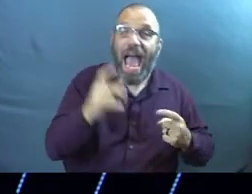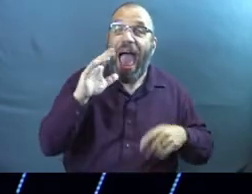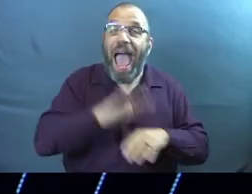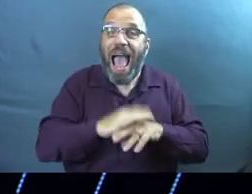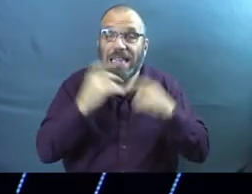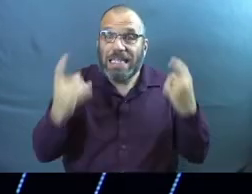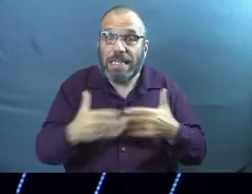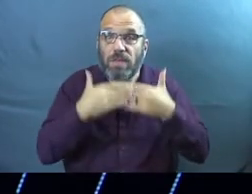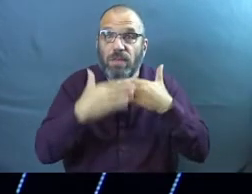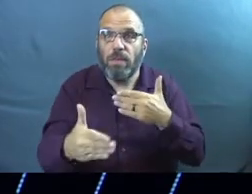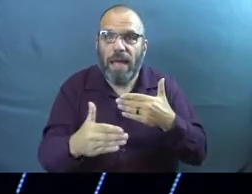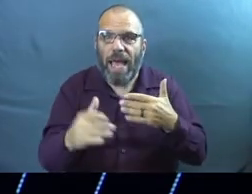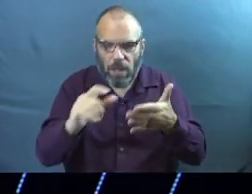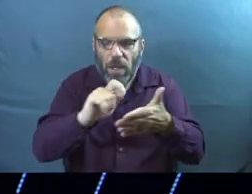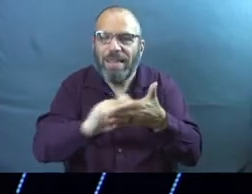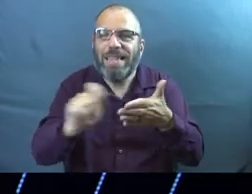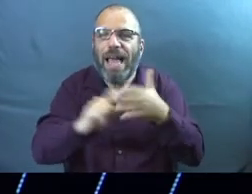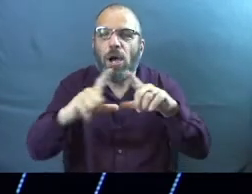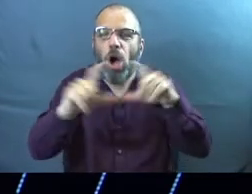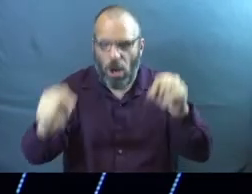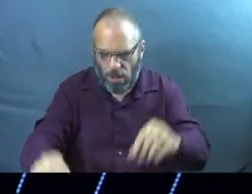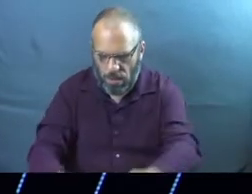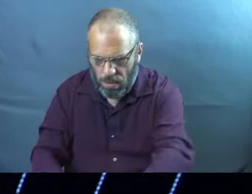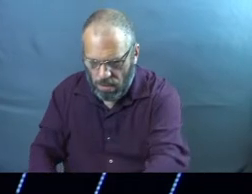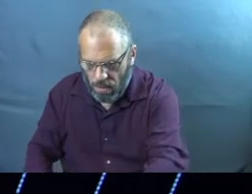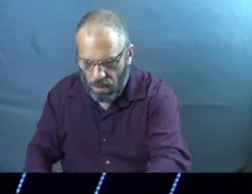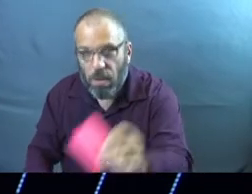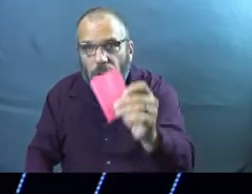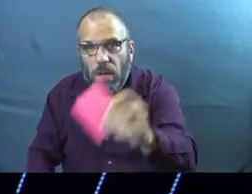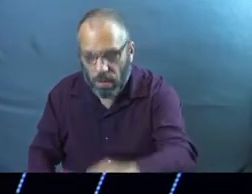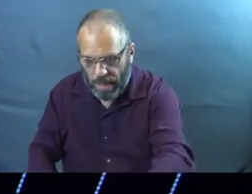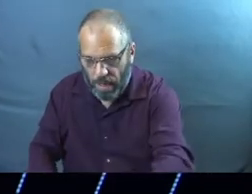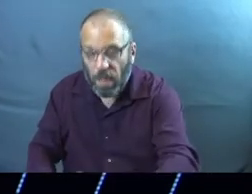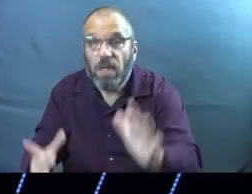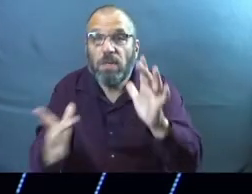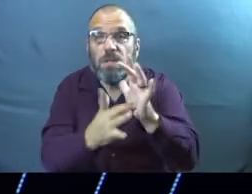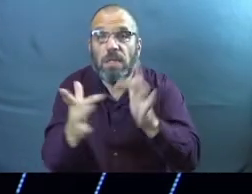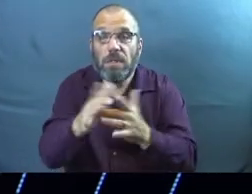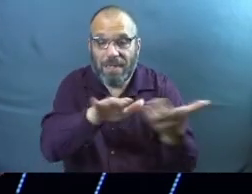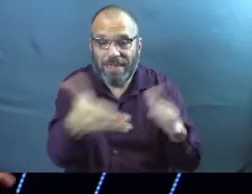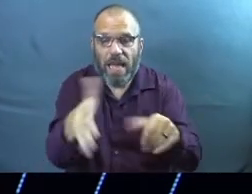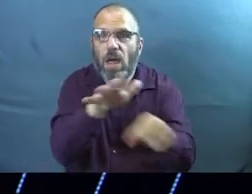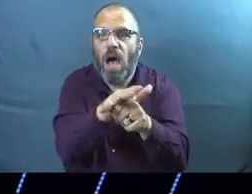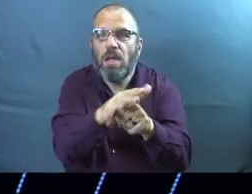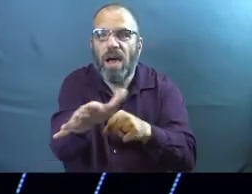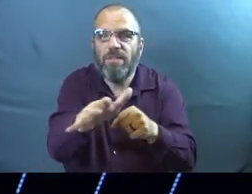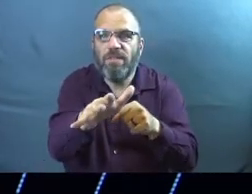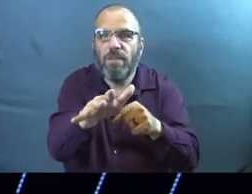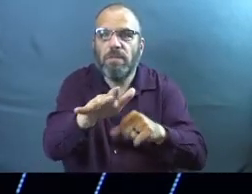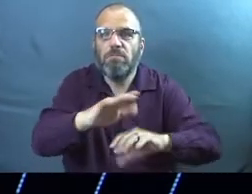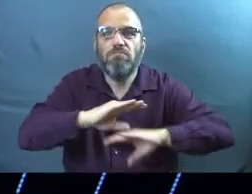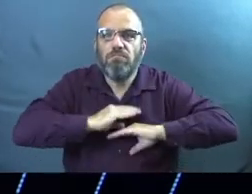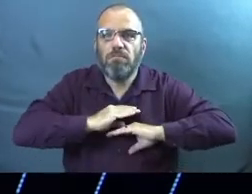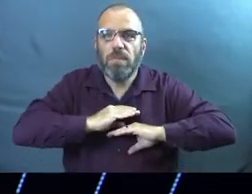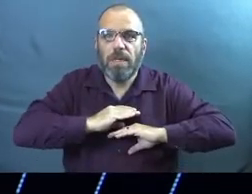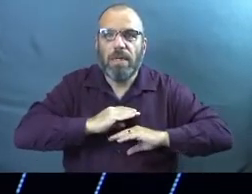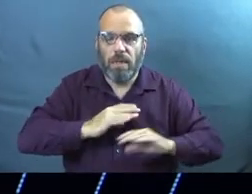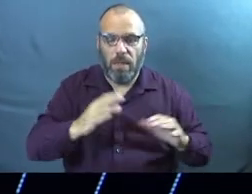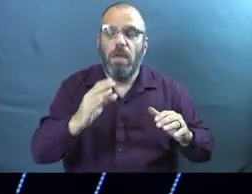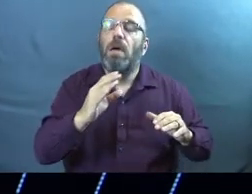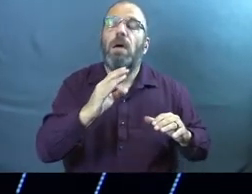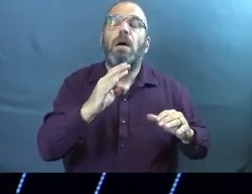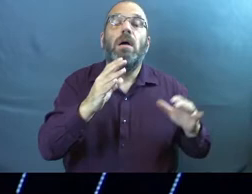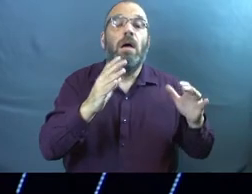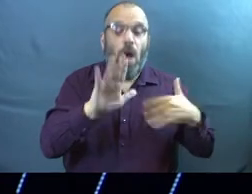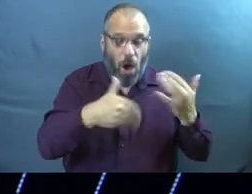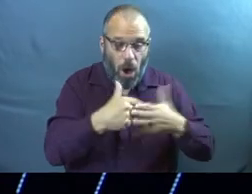still doing. Do you still have your white card? Jesus' death was enough. 1 Timothy 1, this is a trustworthy